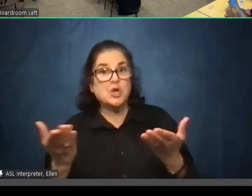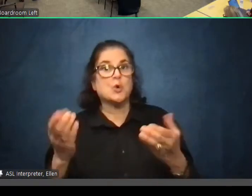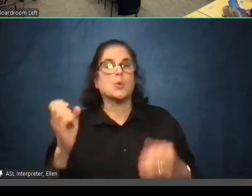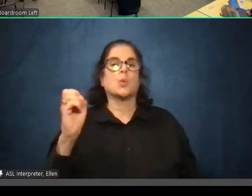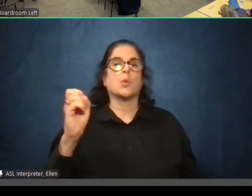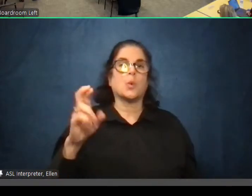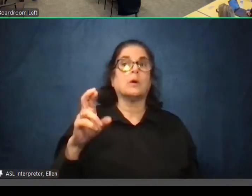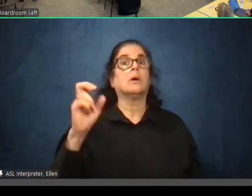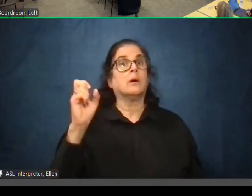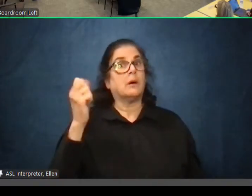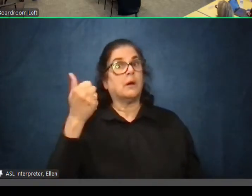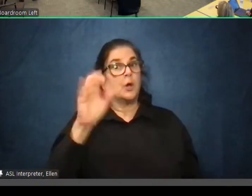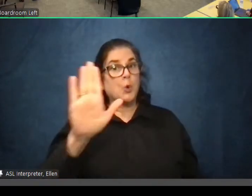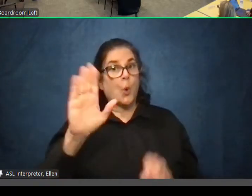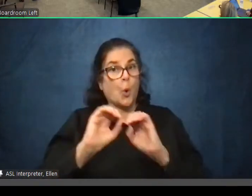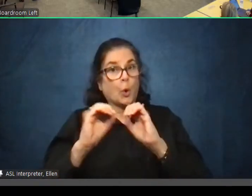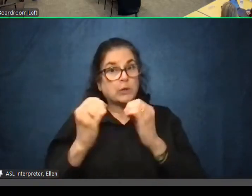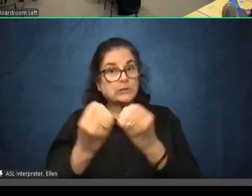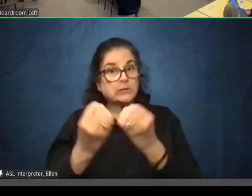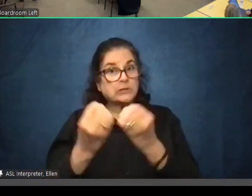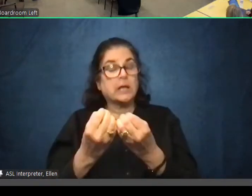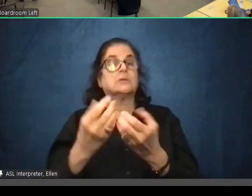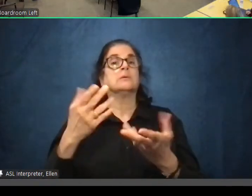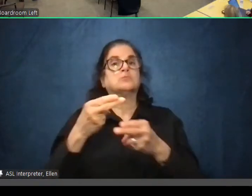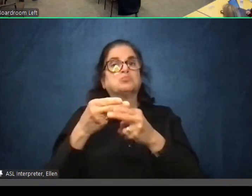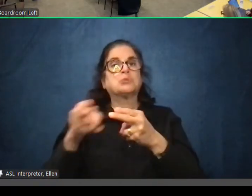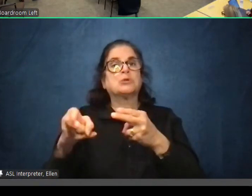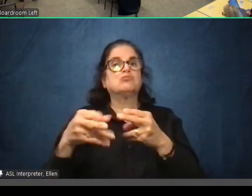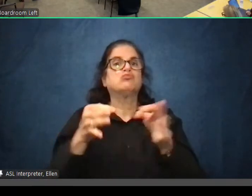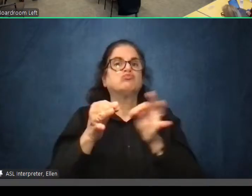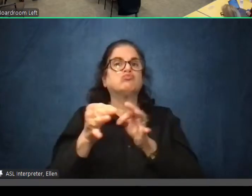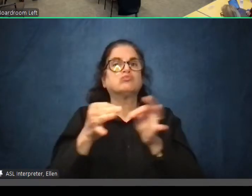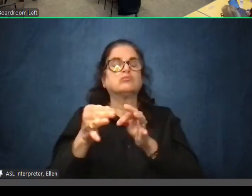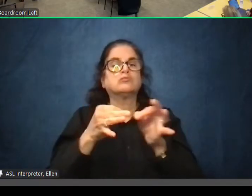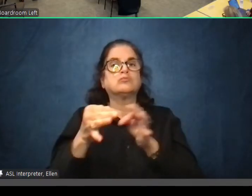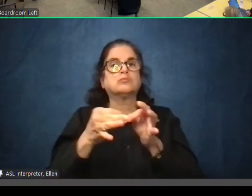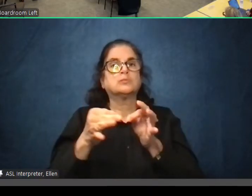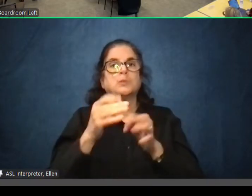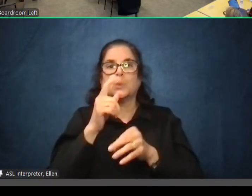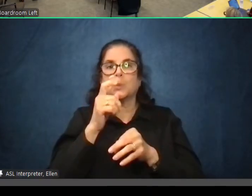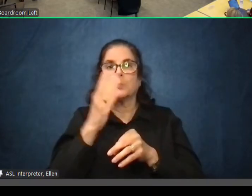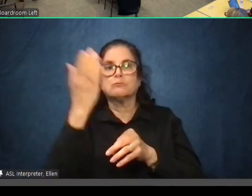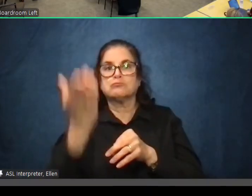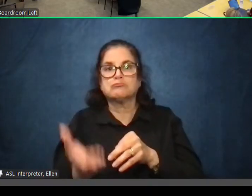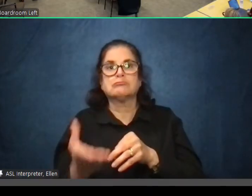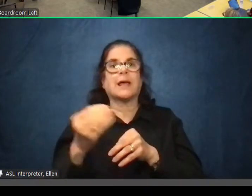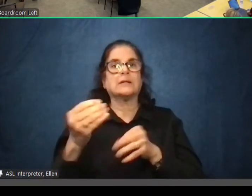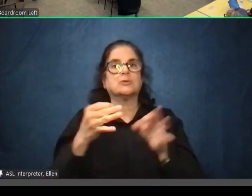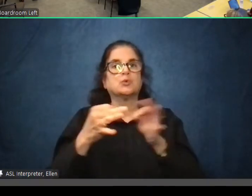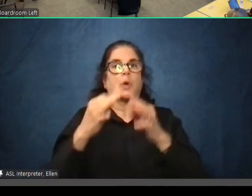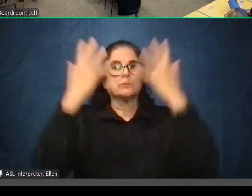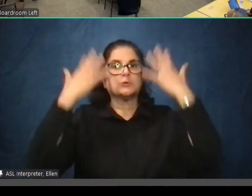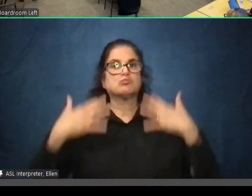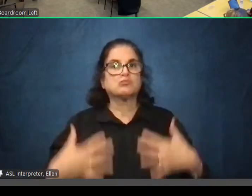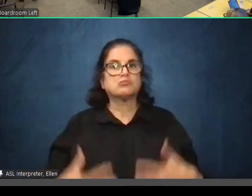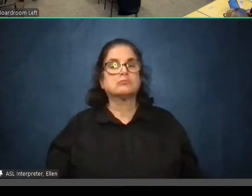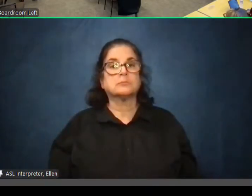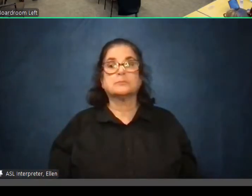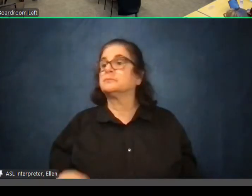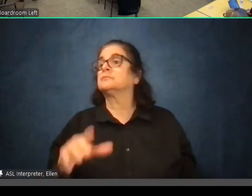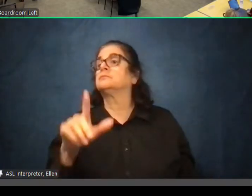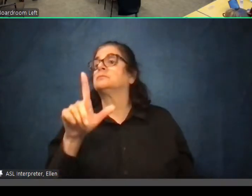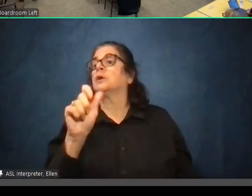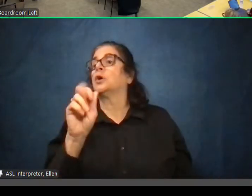and give a brief introduction of who you are and a description of yourself. Laura Saltzman. Should have said at the outset.